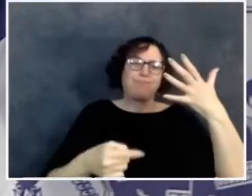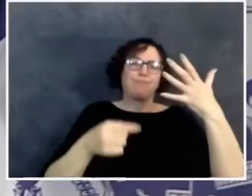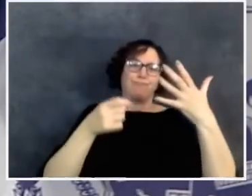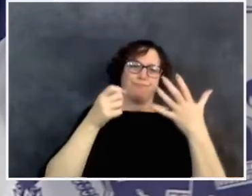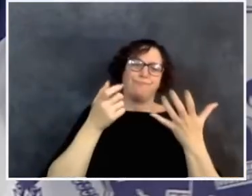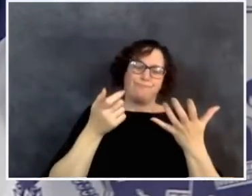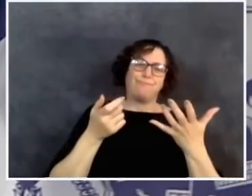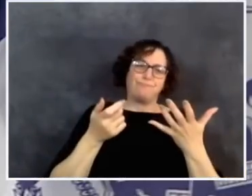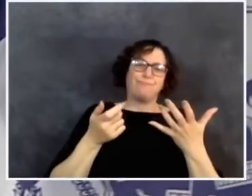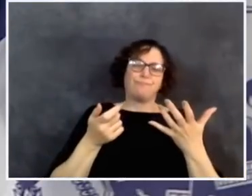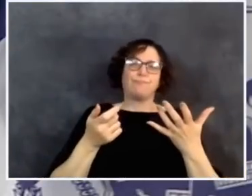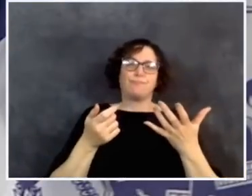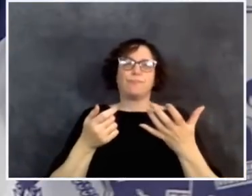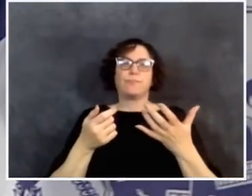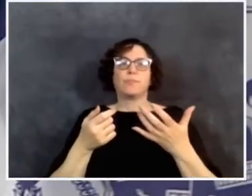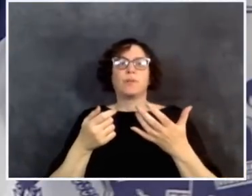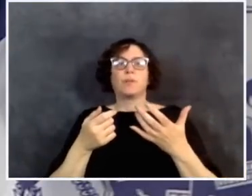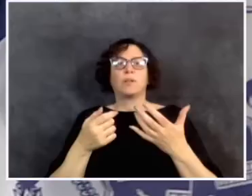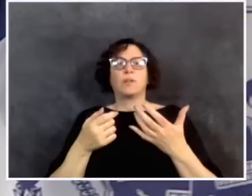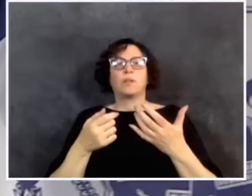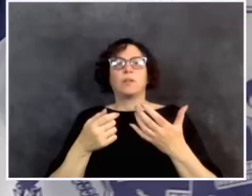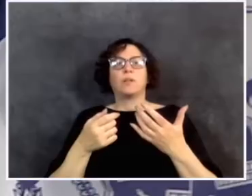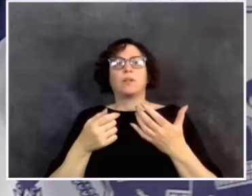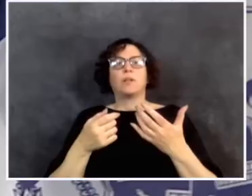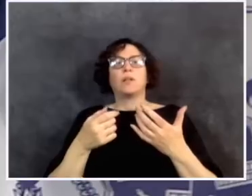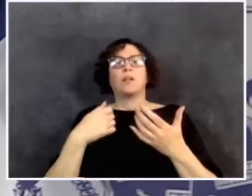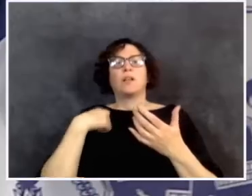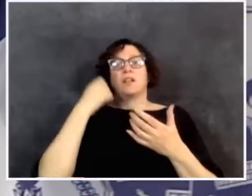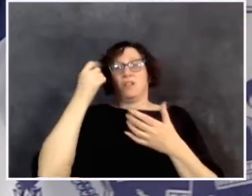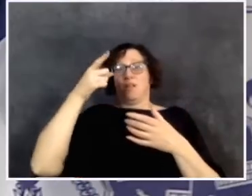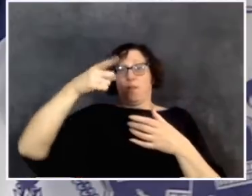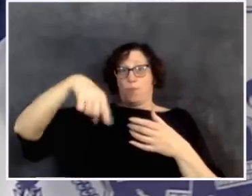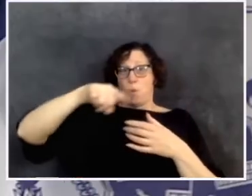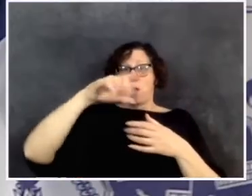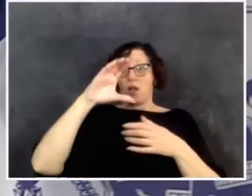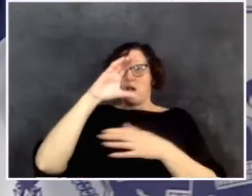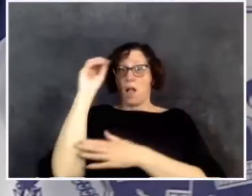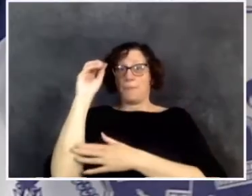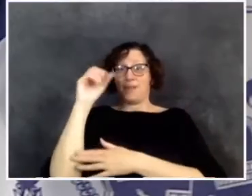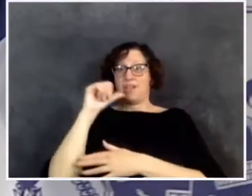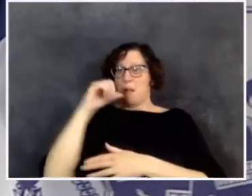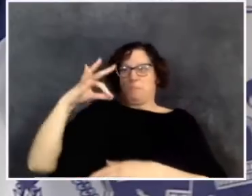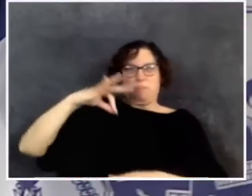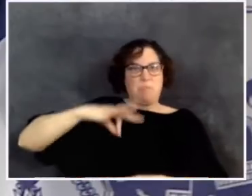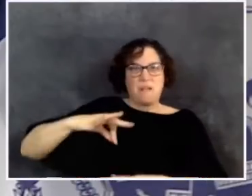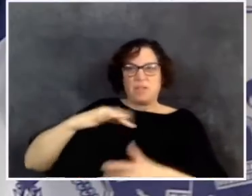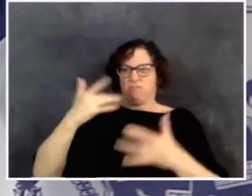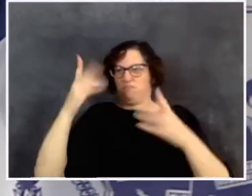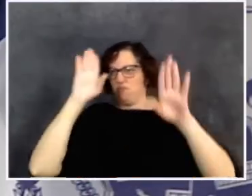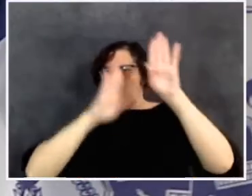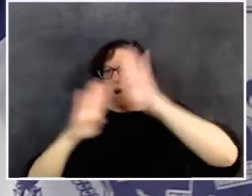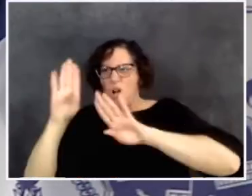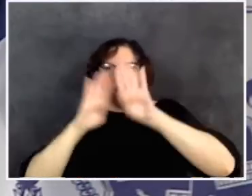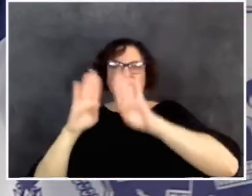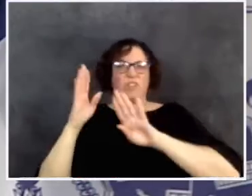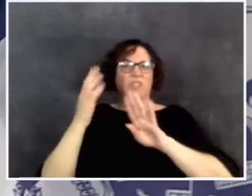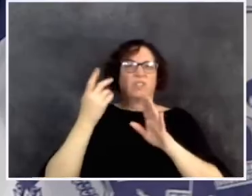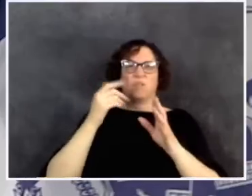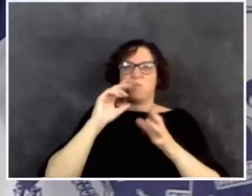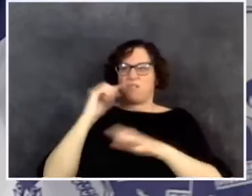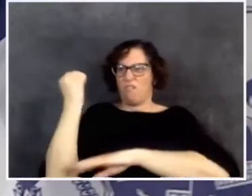real concerns about how they're going to, move forward from this time? I mean, many of them are really, really beginning to